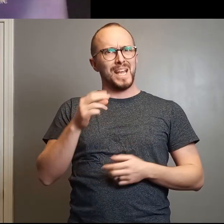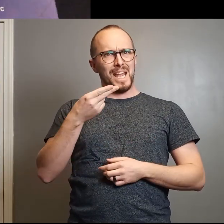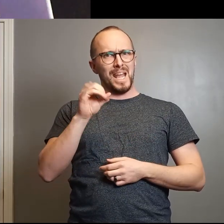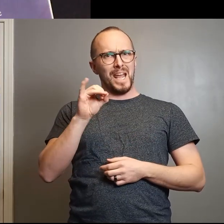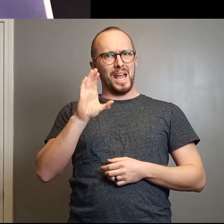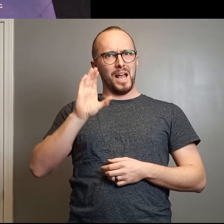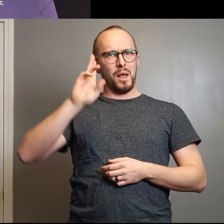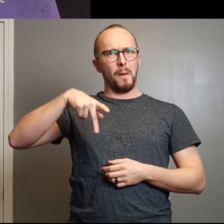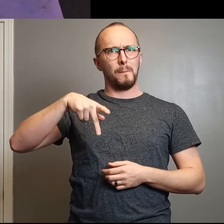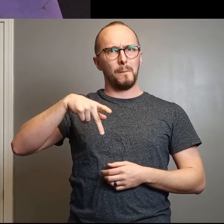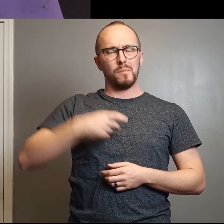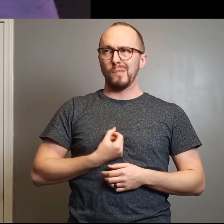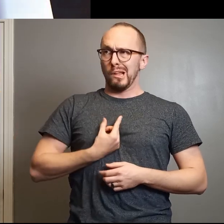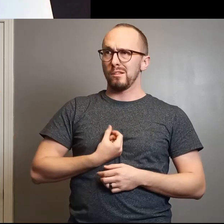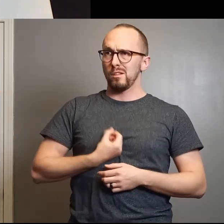hic.